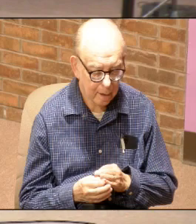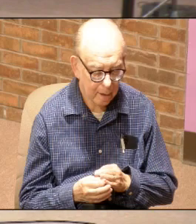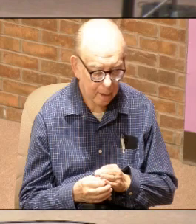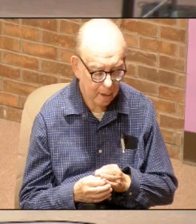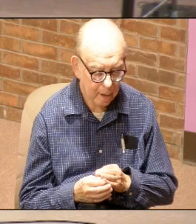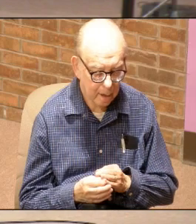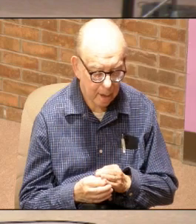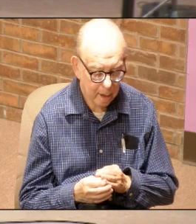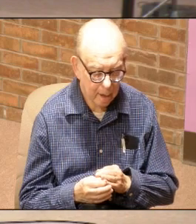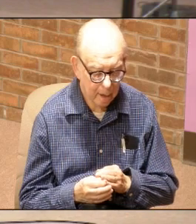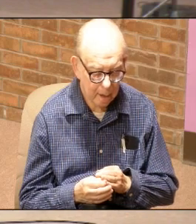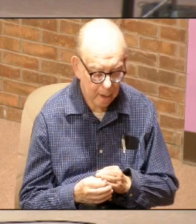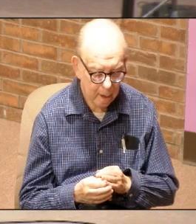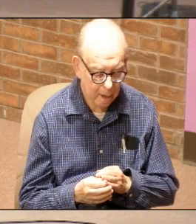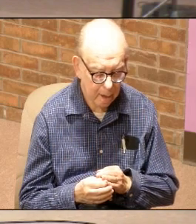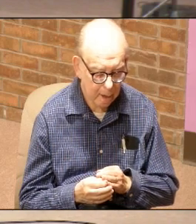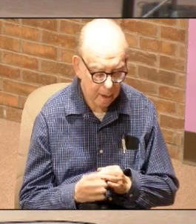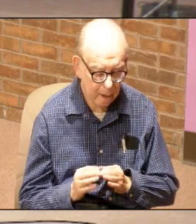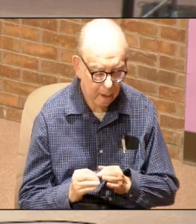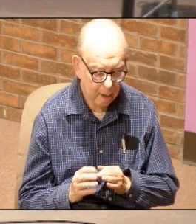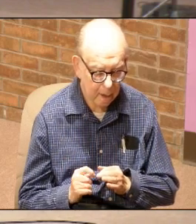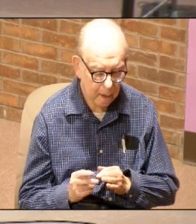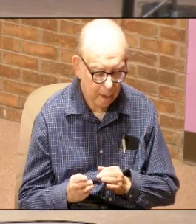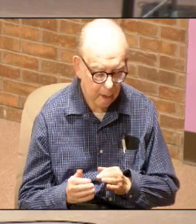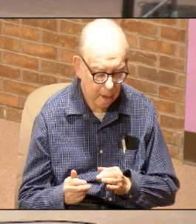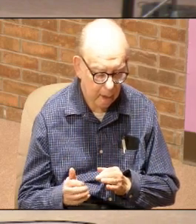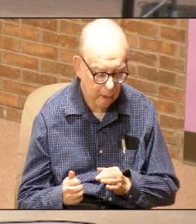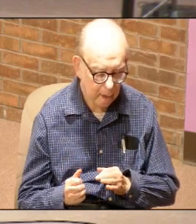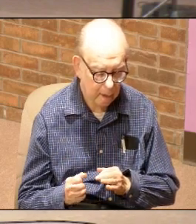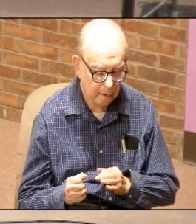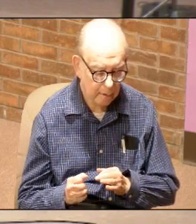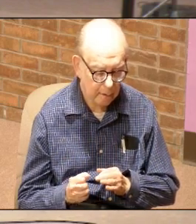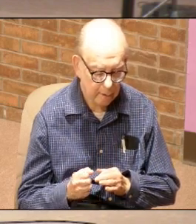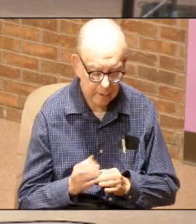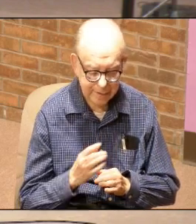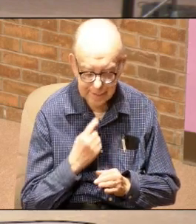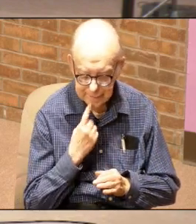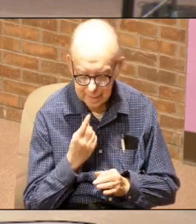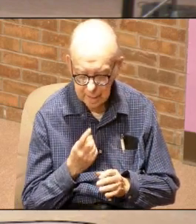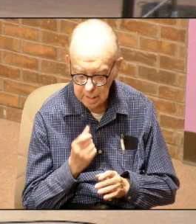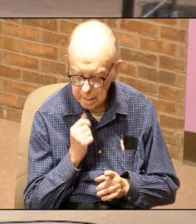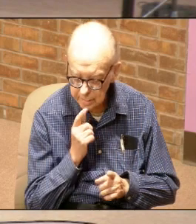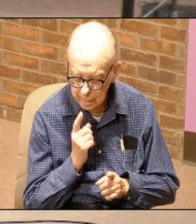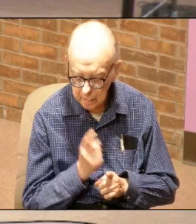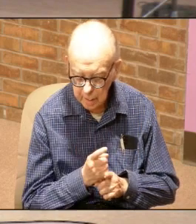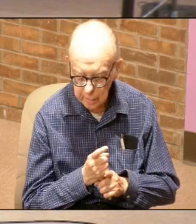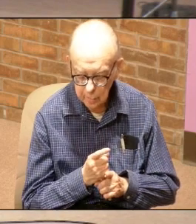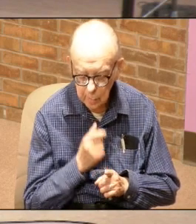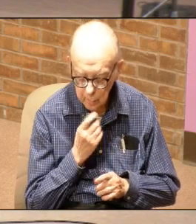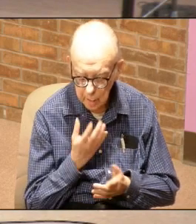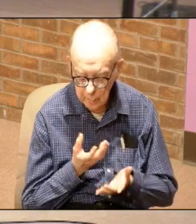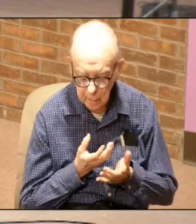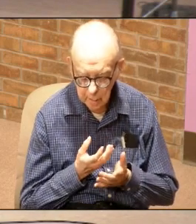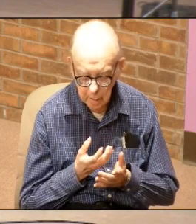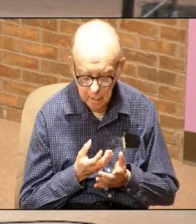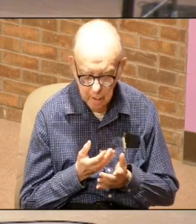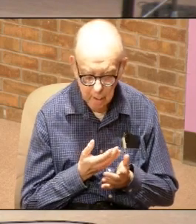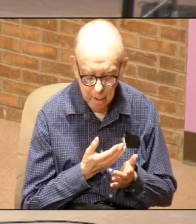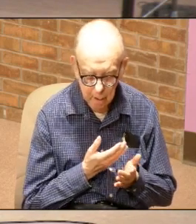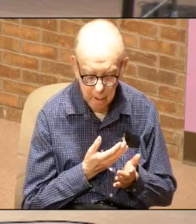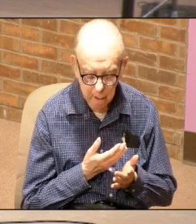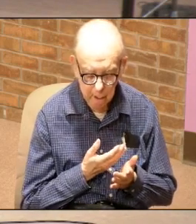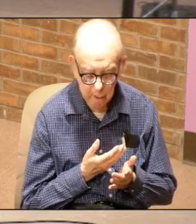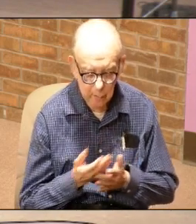Yeah, they said Matthias, but and God says, no, that's not really the one I want. So he brought along